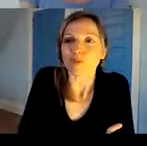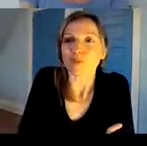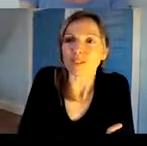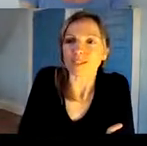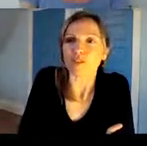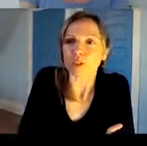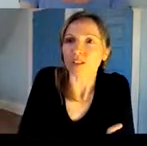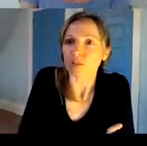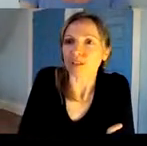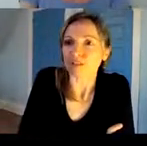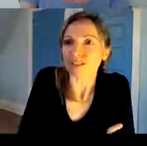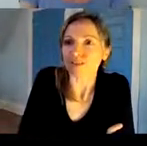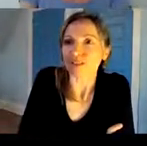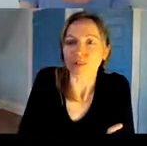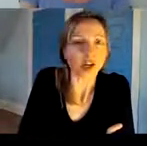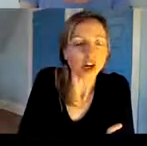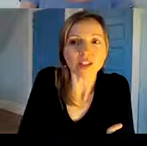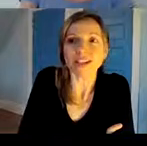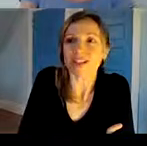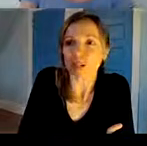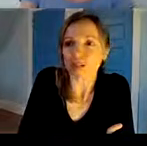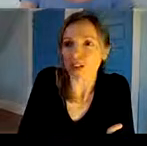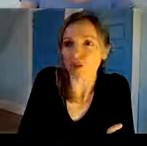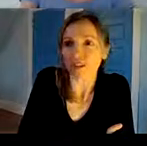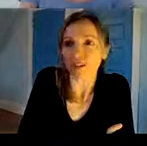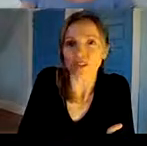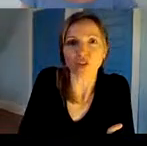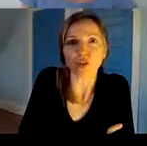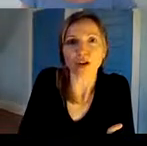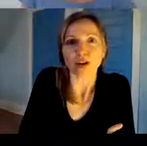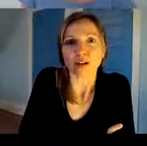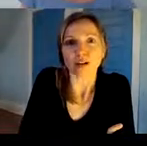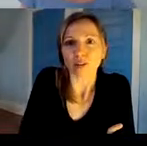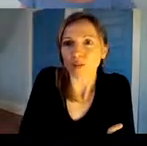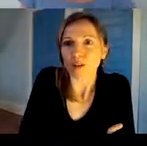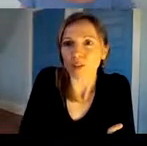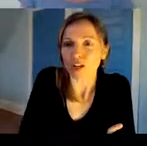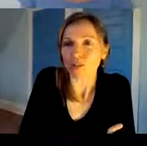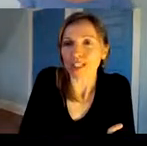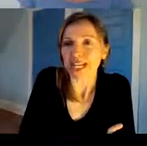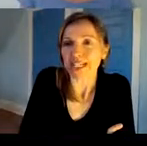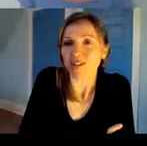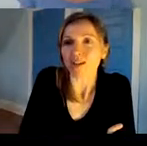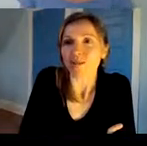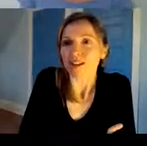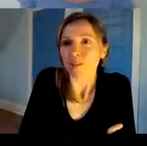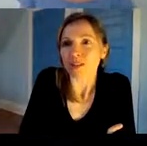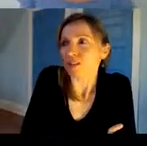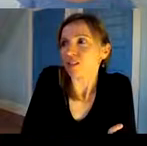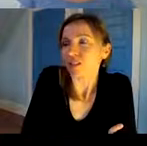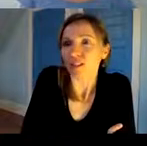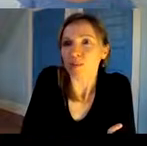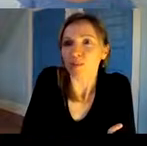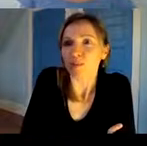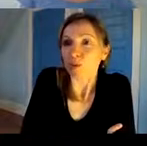say that I'm really still struggling with the invasives here in my garden and in many of the natural areas. So a lot of what I'm going to talk about today is my experience,